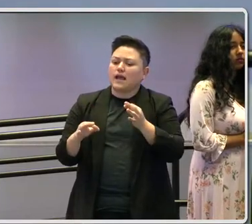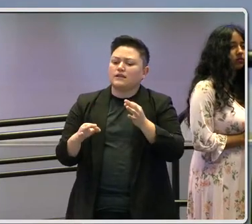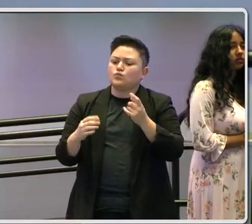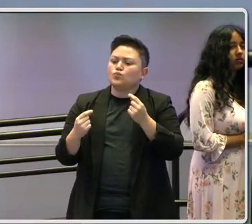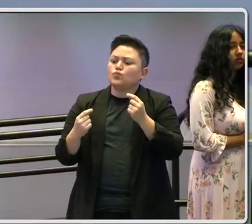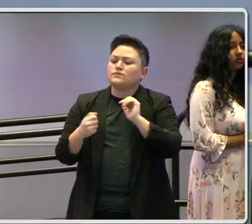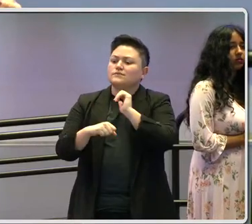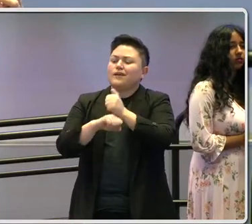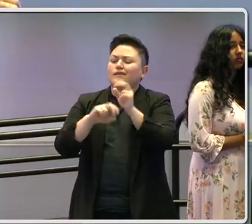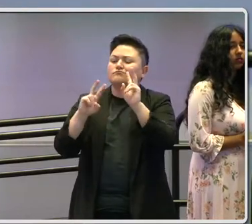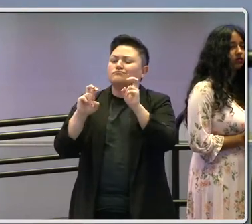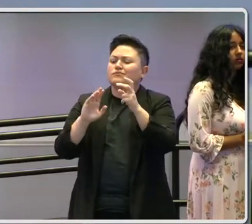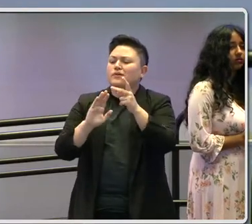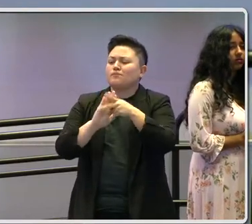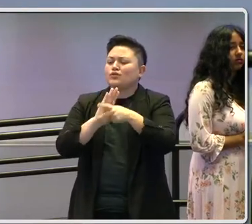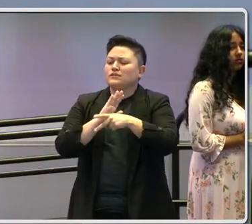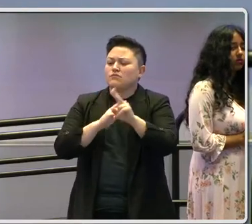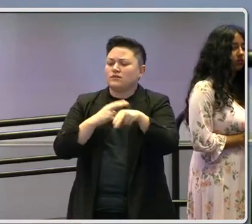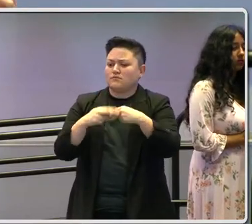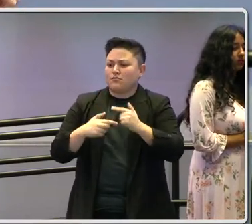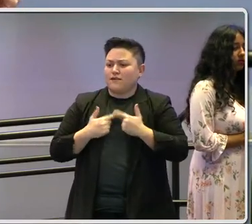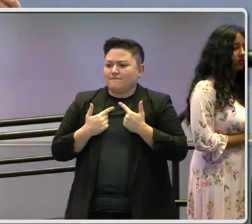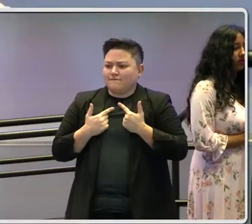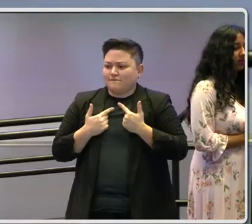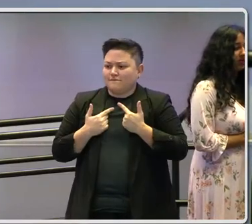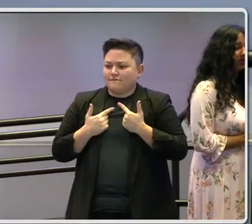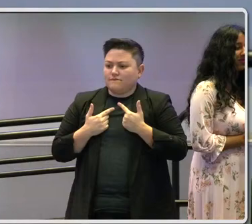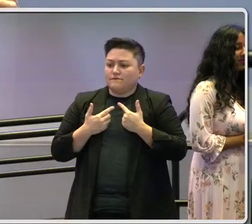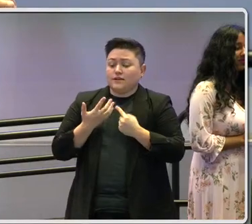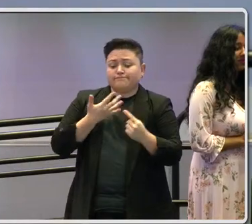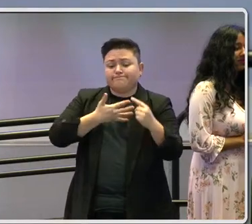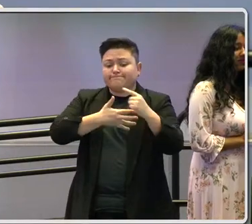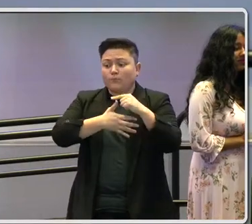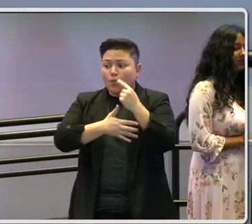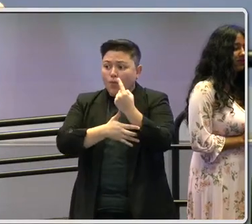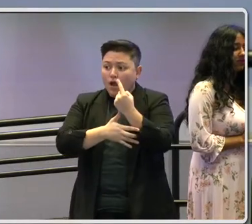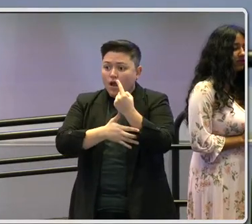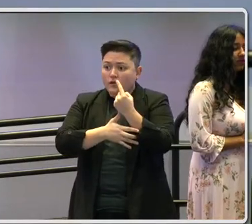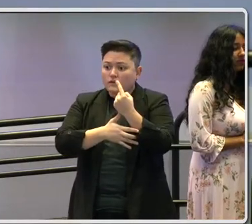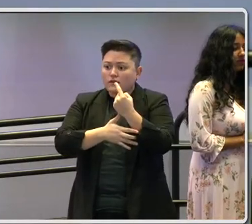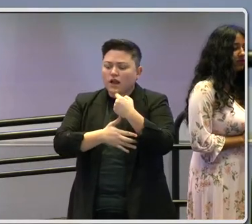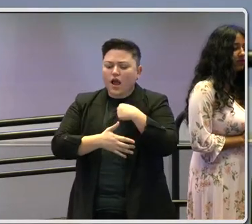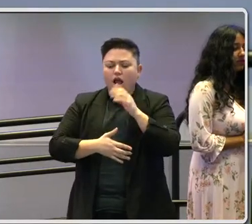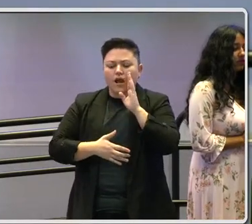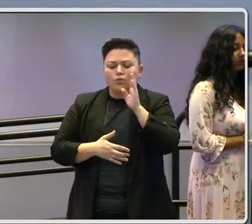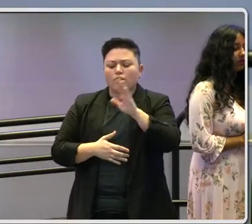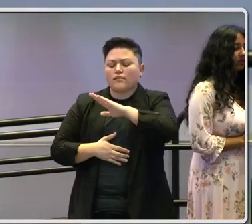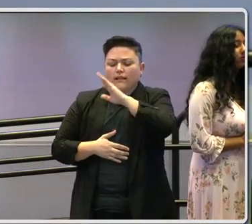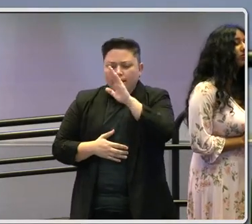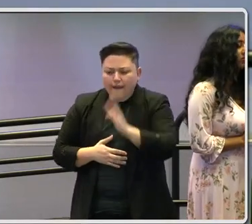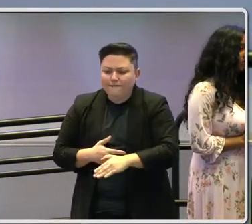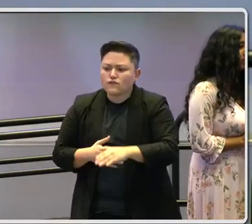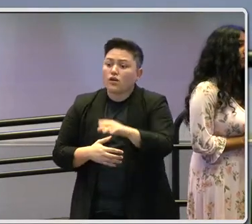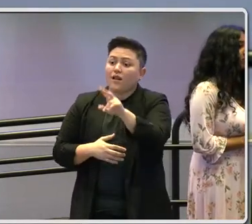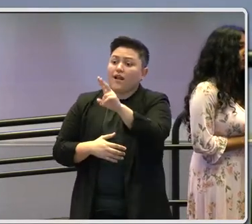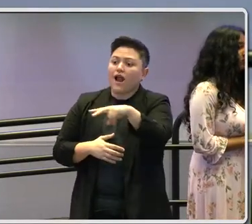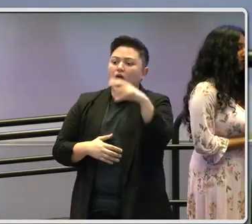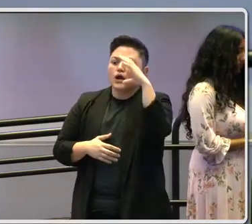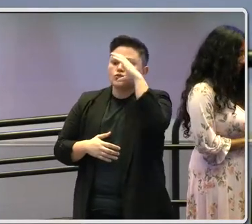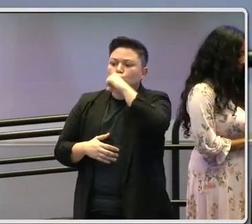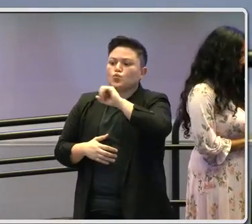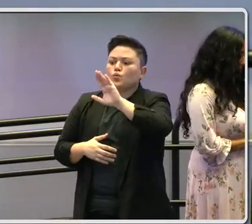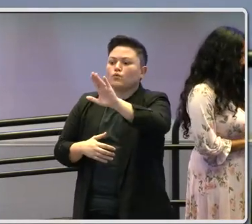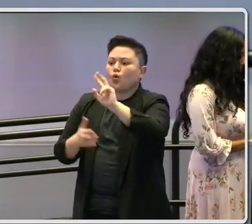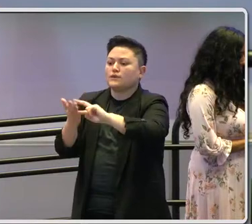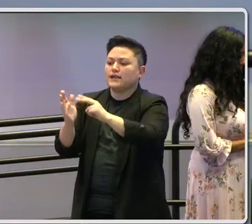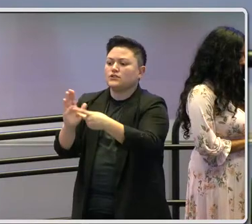life. Number one, to never make any assumptions about the intentions of